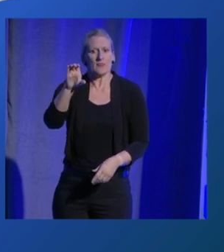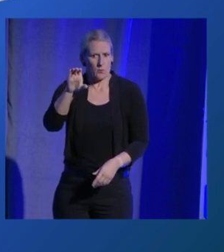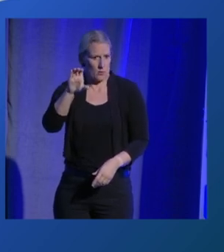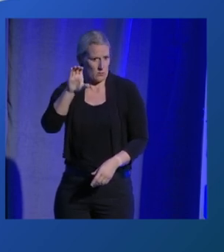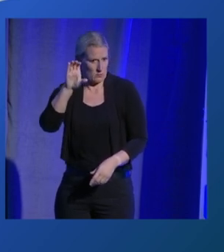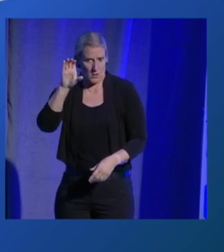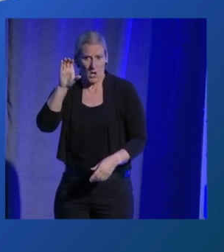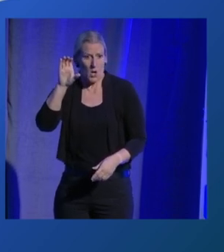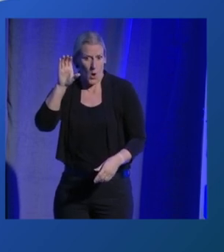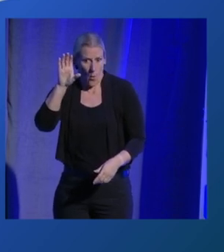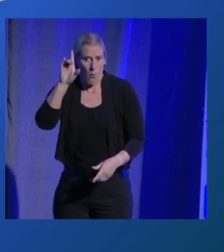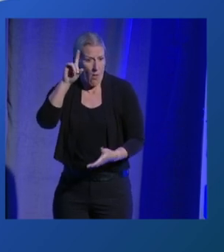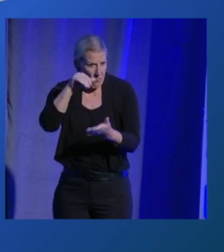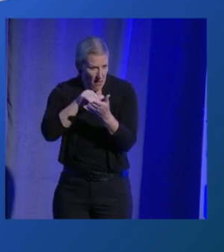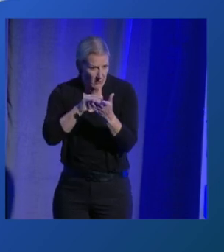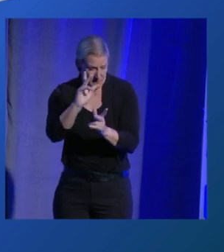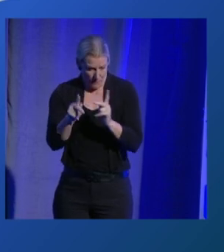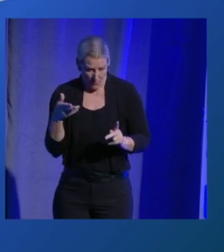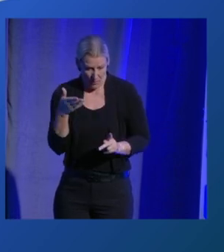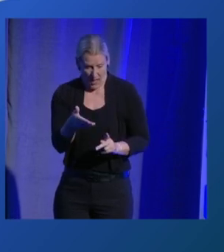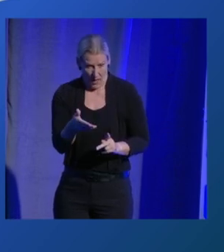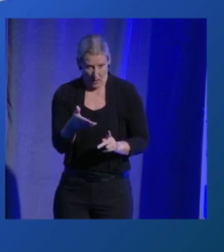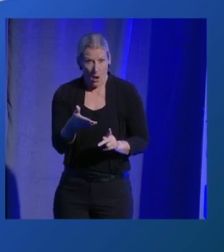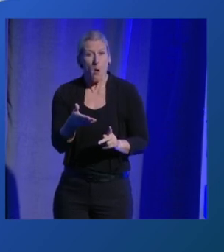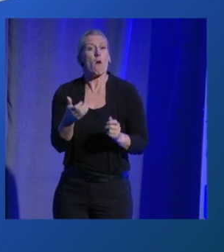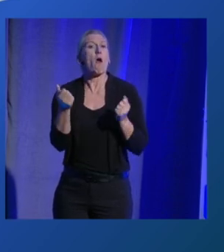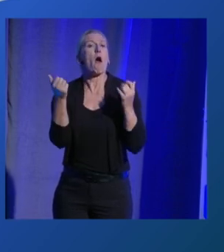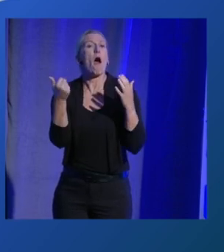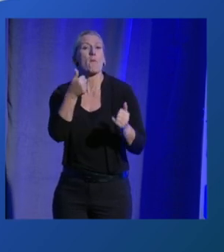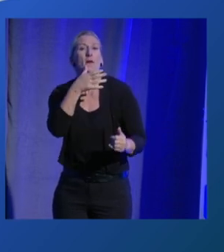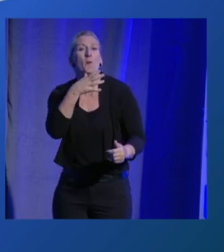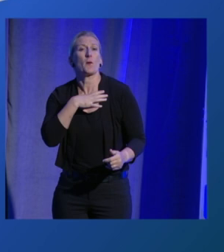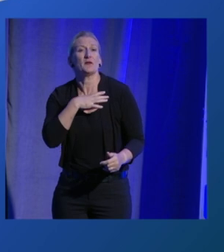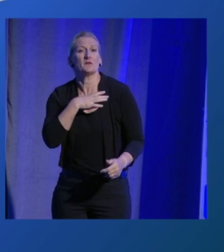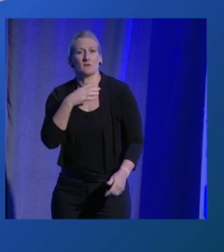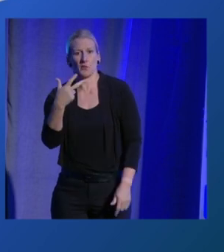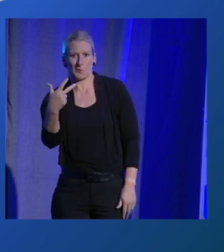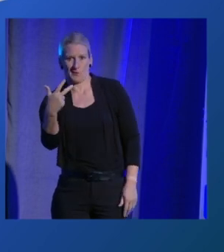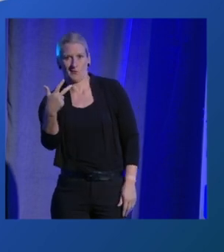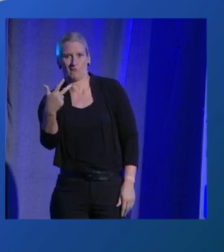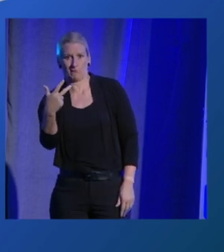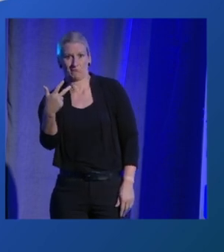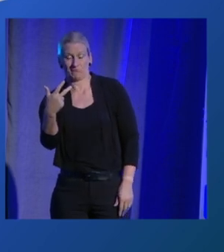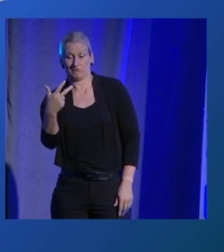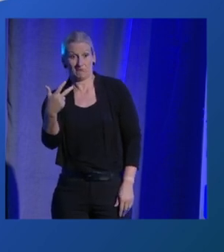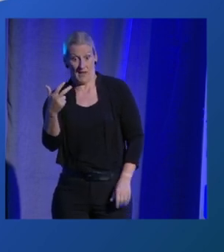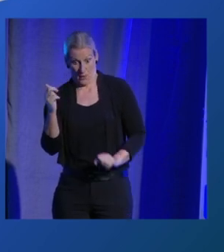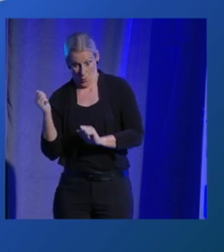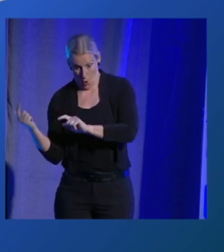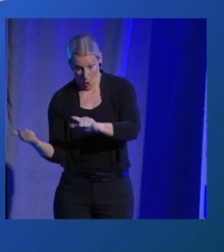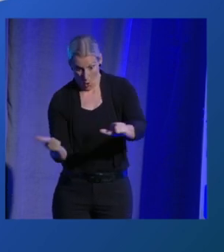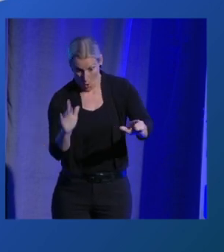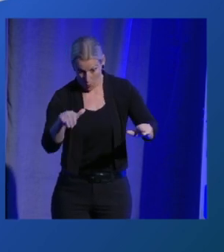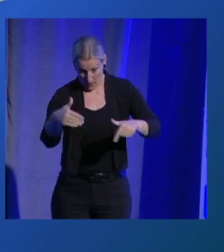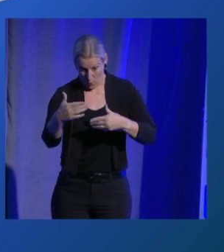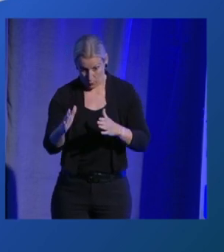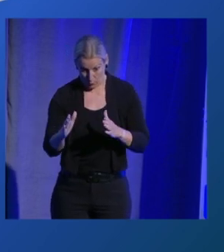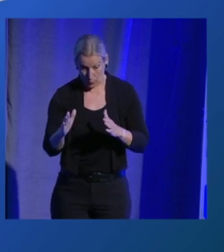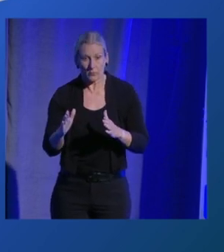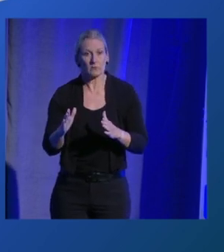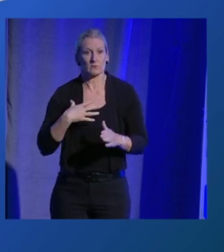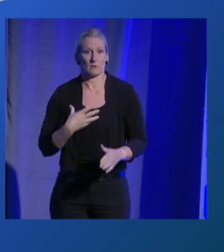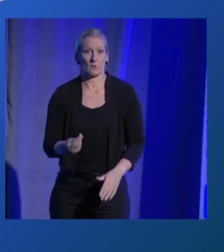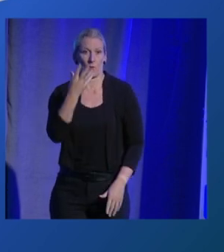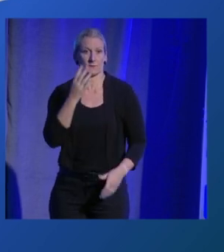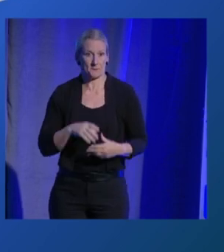um and I believe all of us were Caucasian right so it's rapidly diversifying there are serious